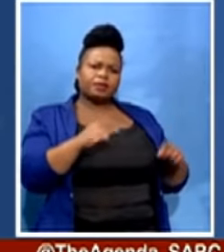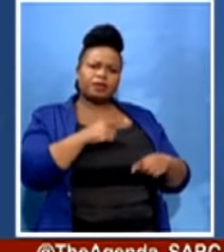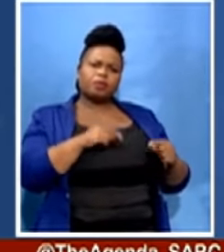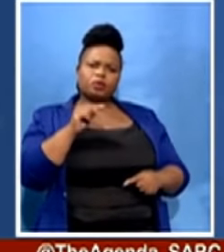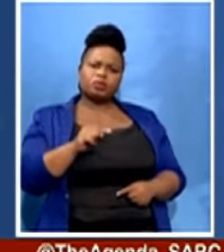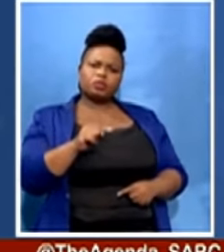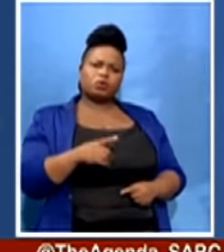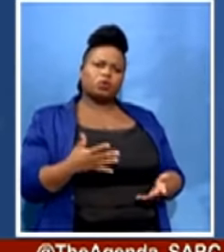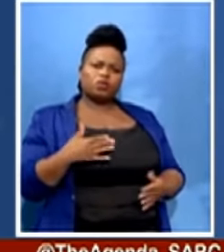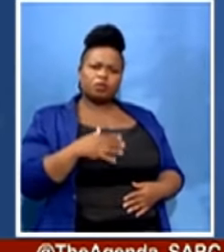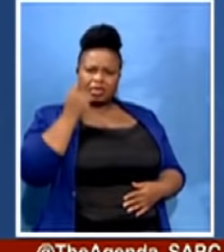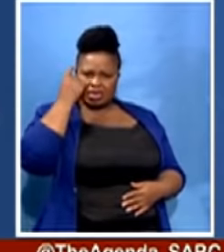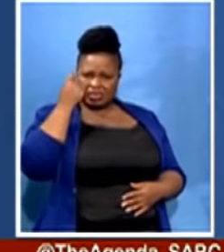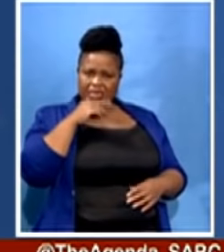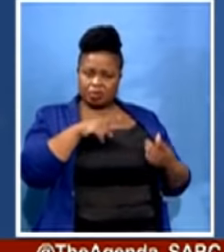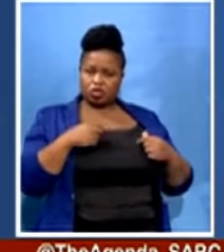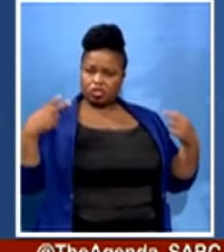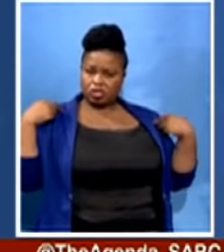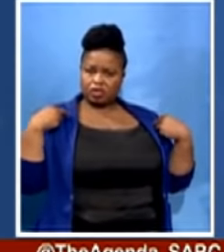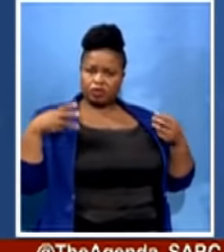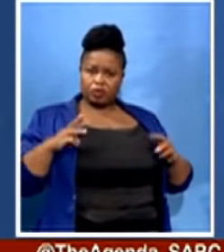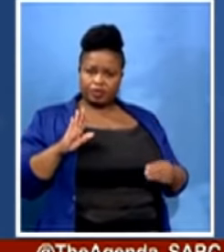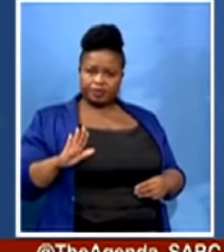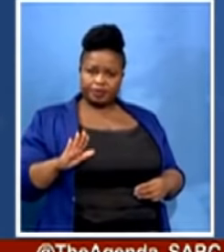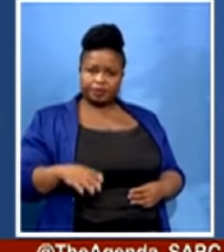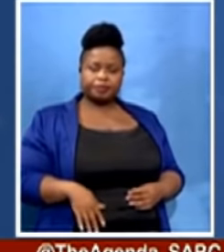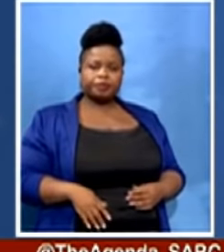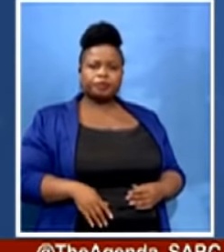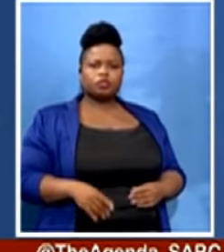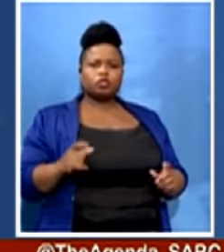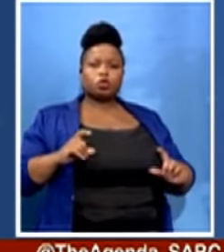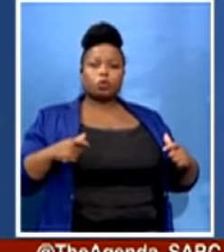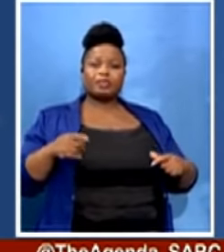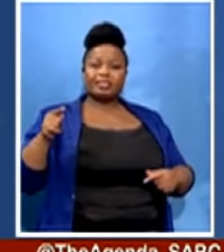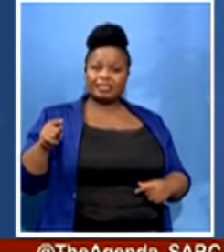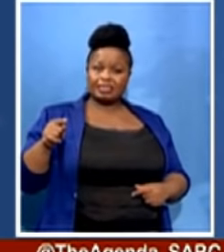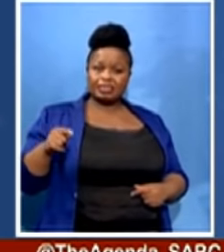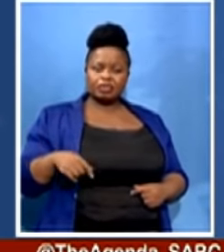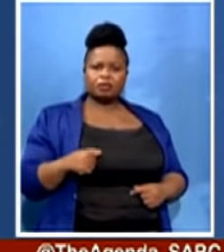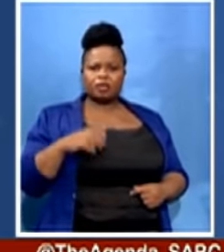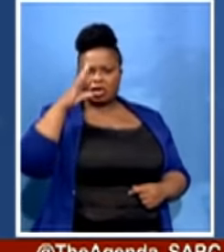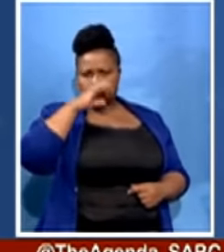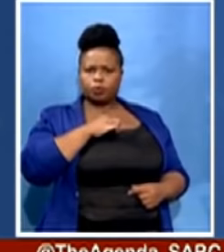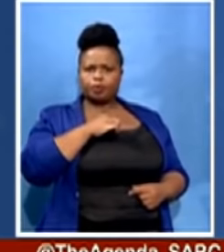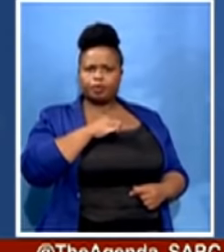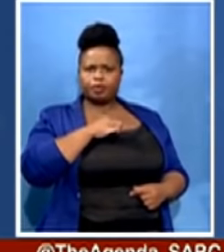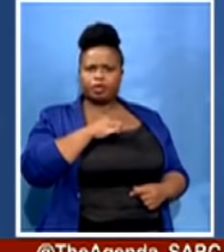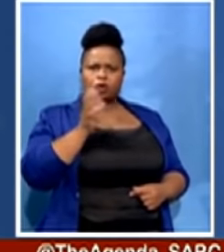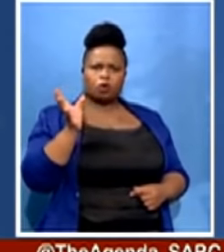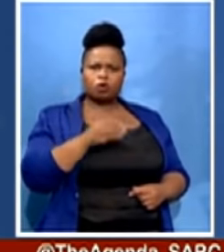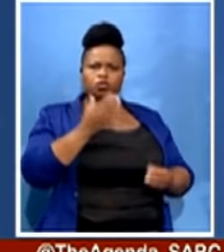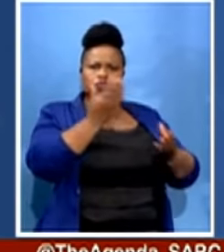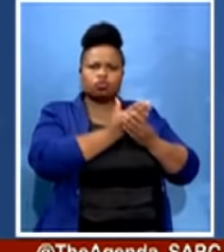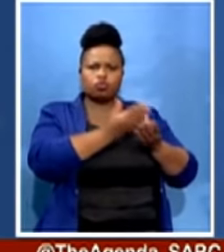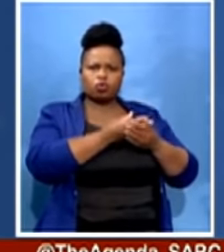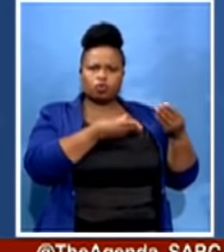measures, you know, in a commission like this, I would assume that all those documents that are physically housed there,